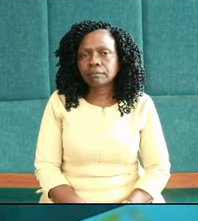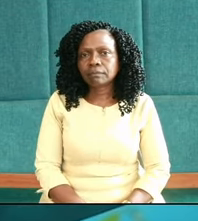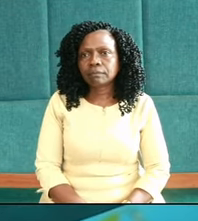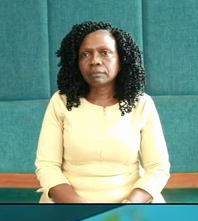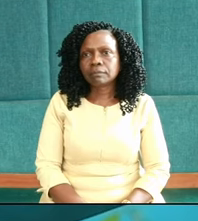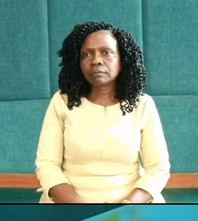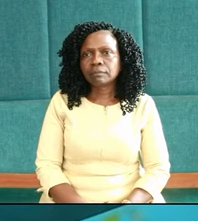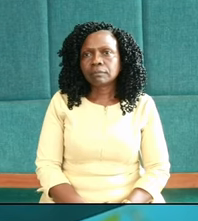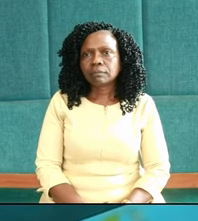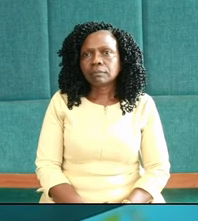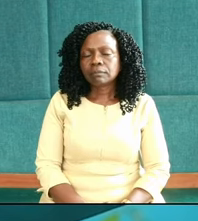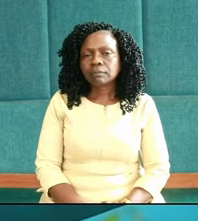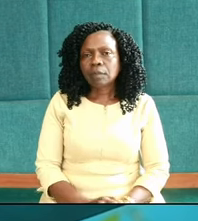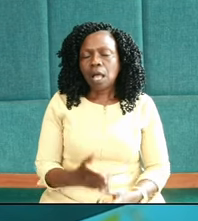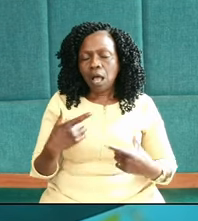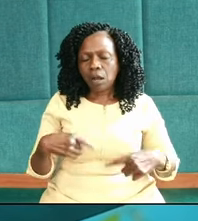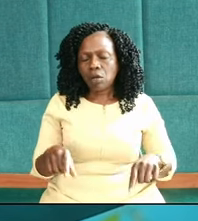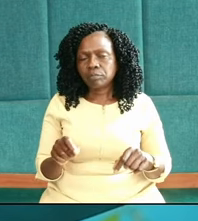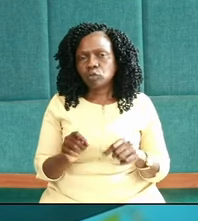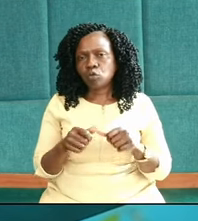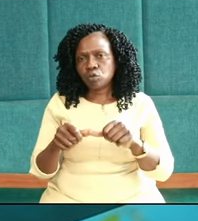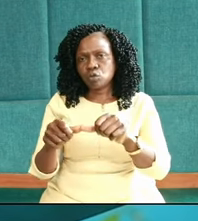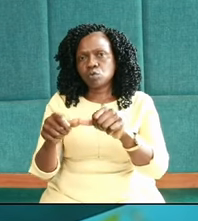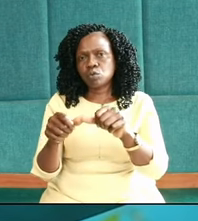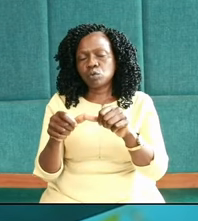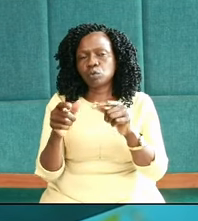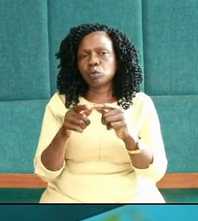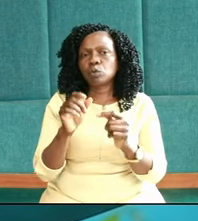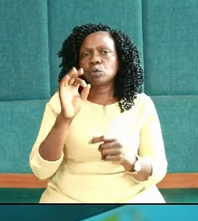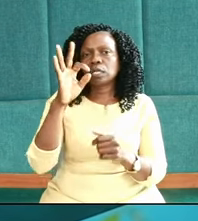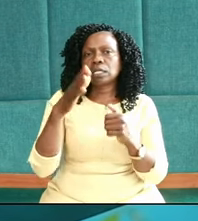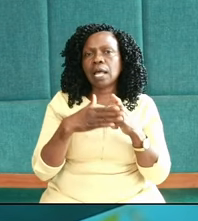Allow me to continue till 39.